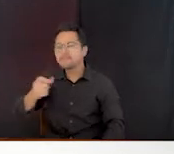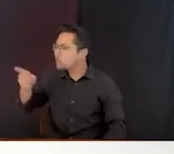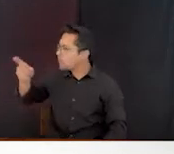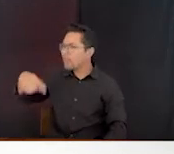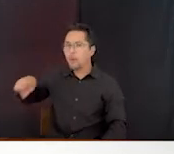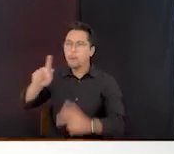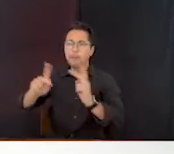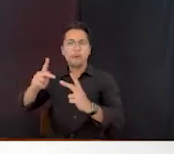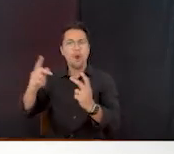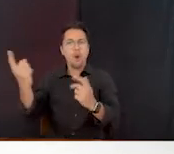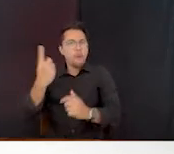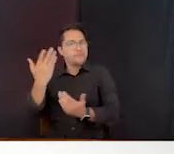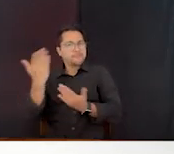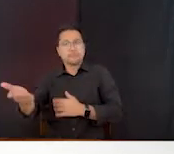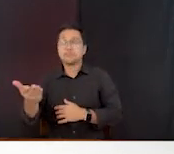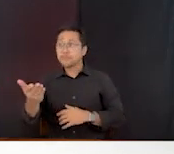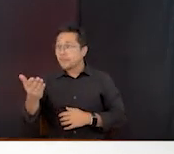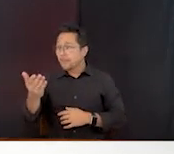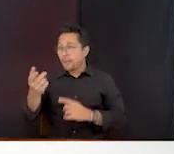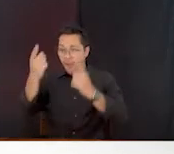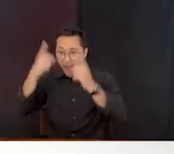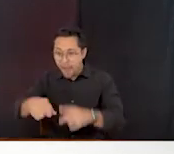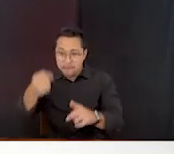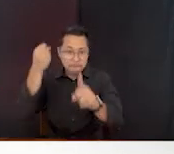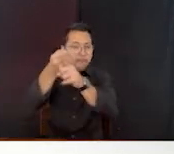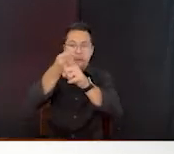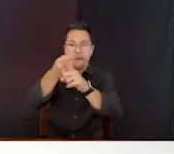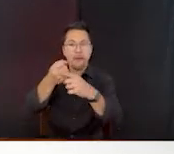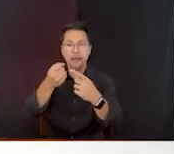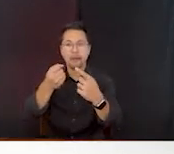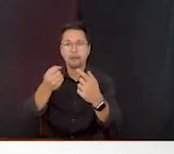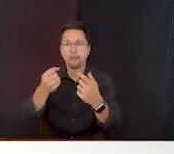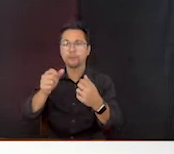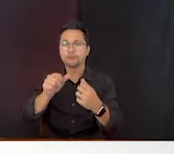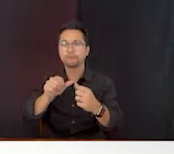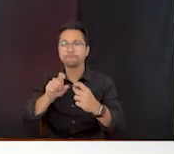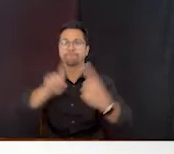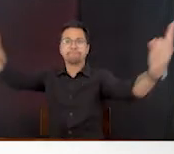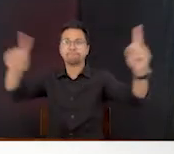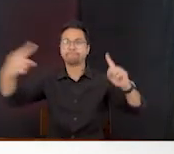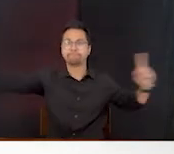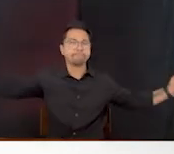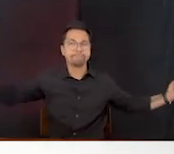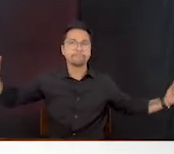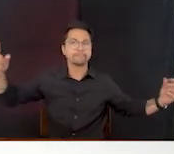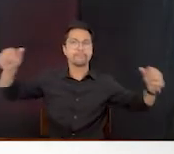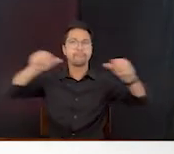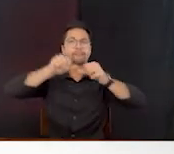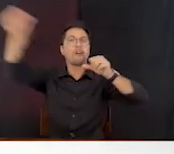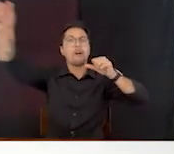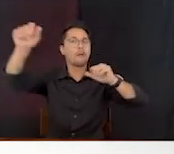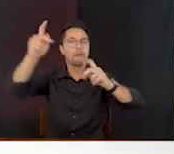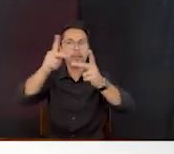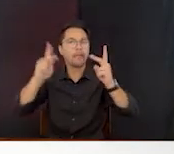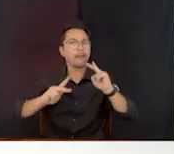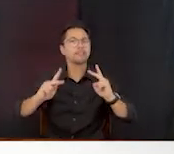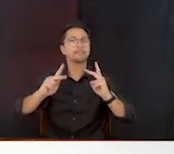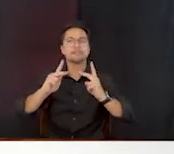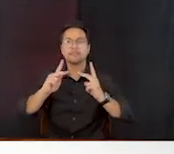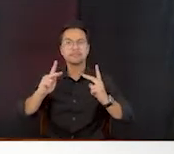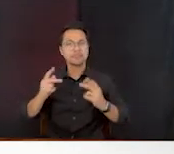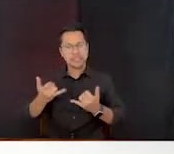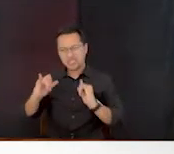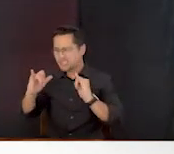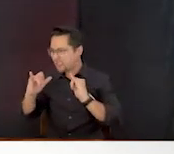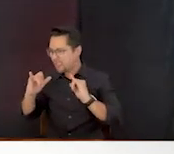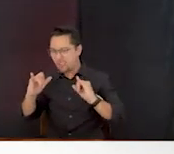there. And all of a sudden, we were in these different places all over the country, hundreds of miles away from each other, and still trying to do